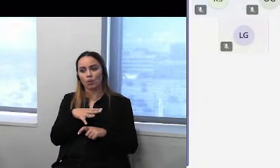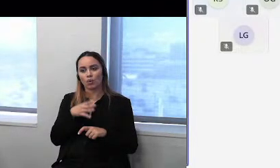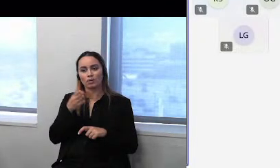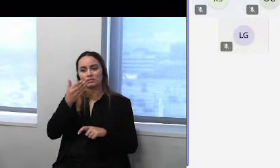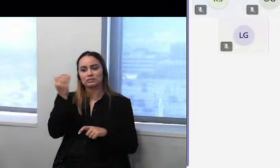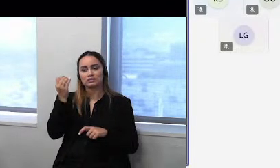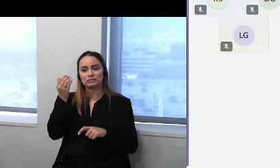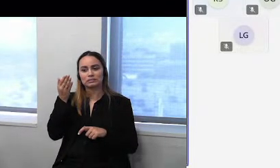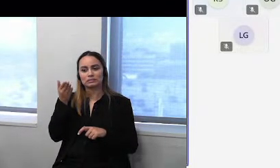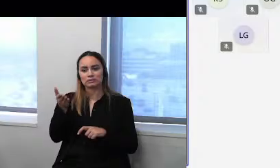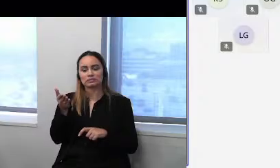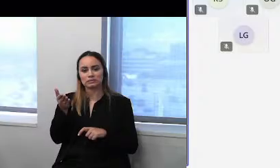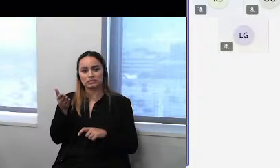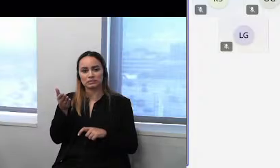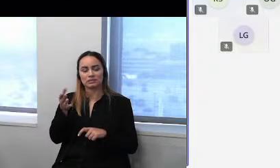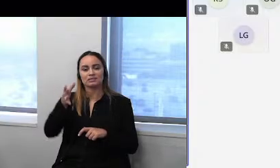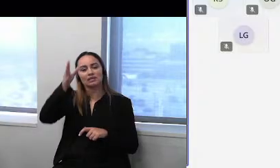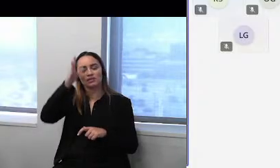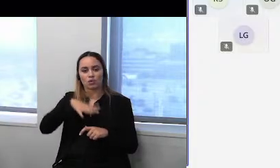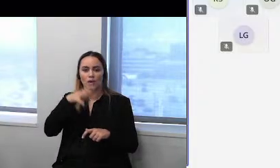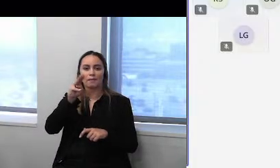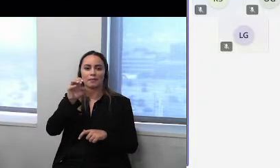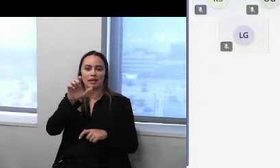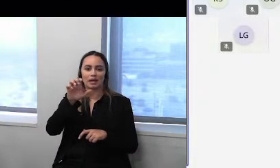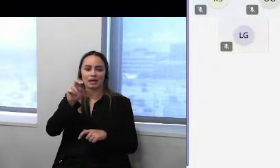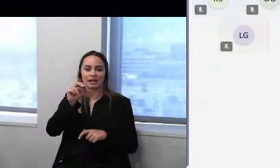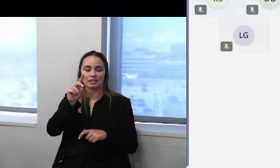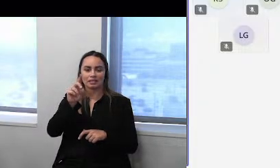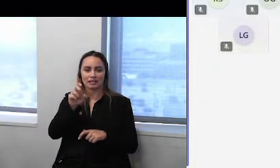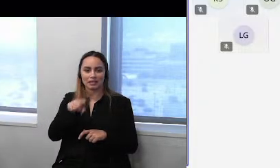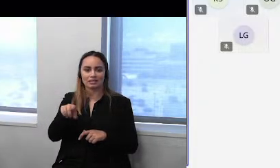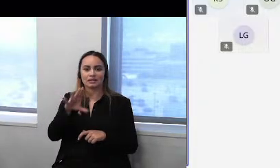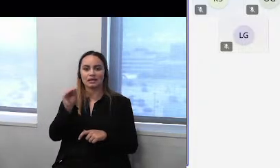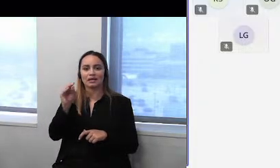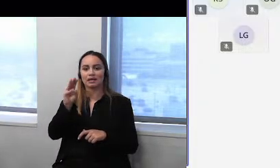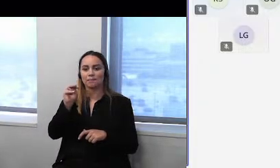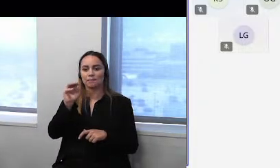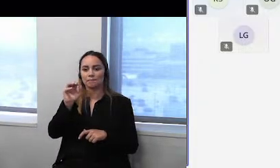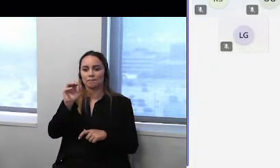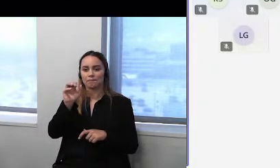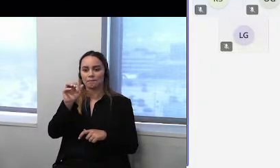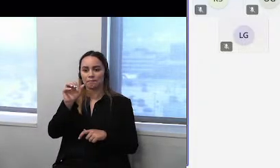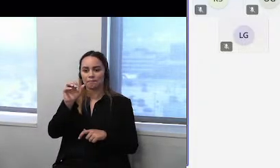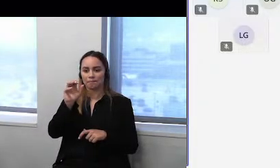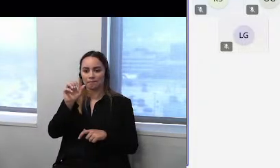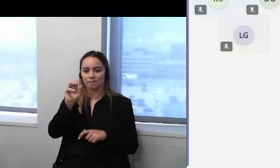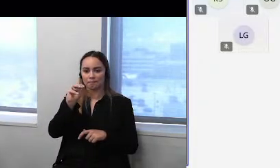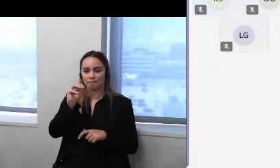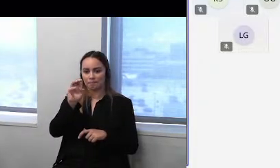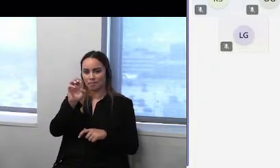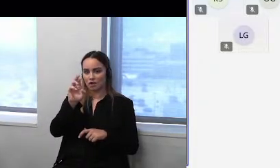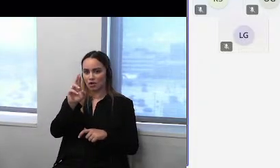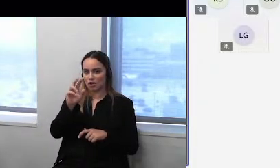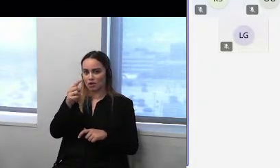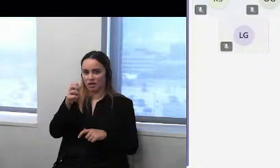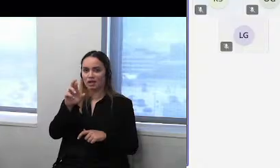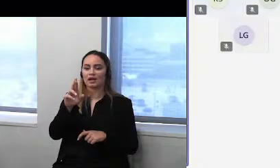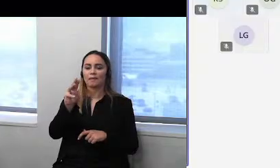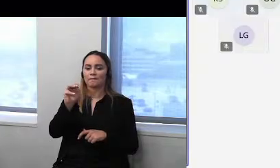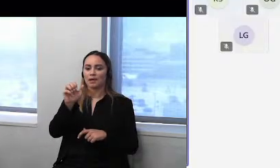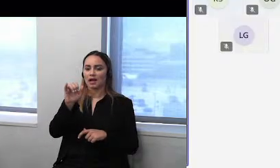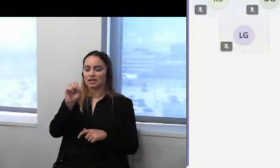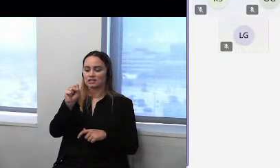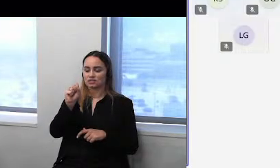You have Mr. Melendez and Mr. Melendez, and you have Mr. Burgermeister. Mr. Burgermeister. And the topic is the integration of